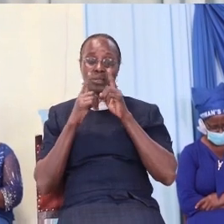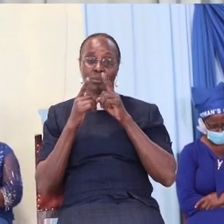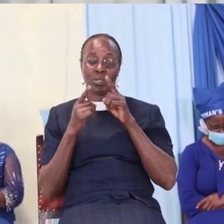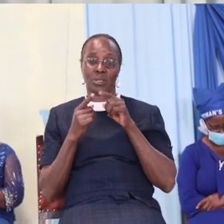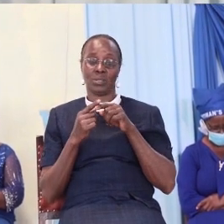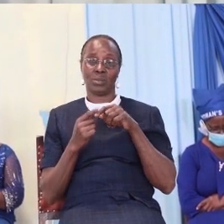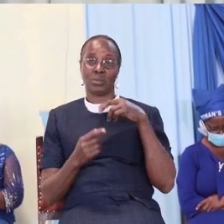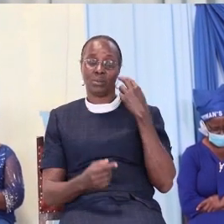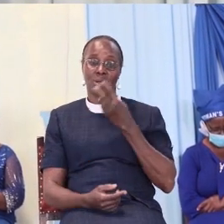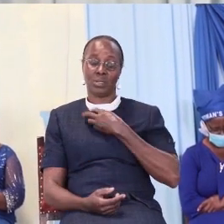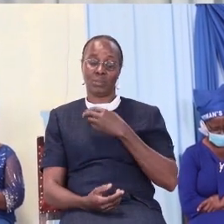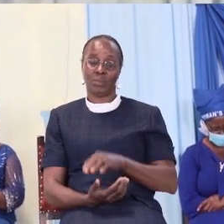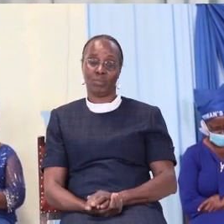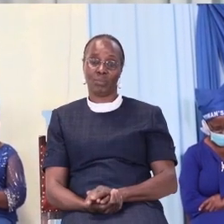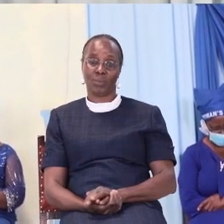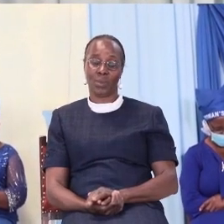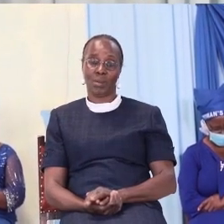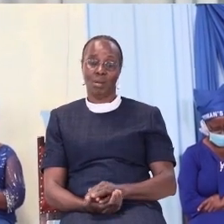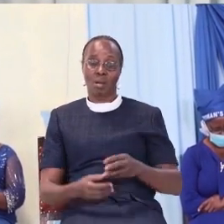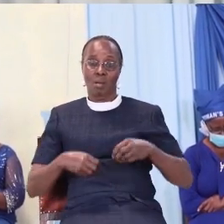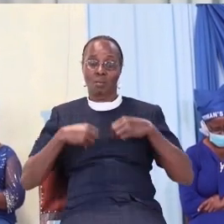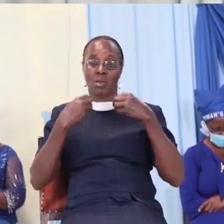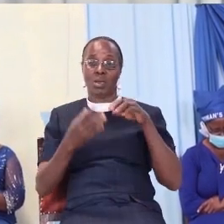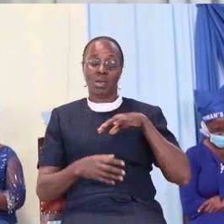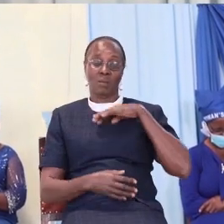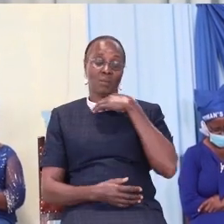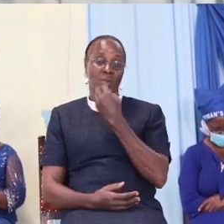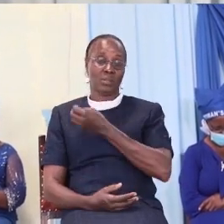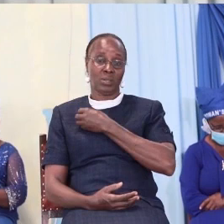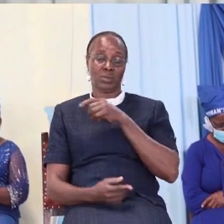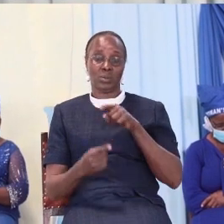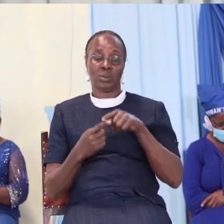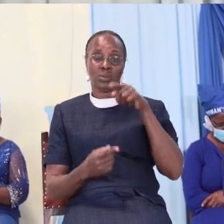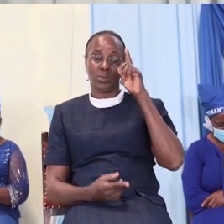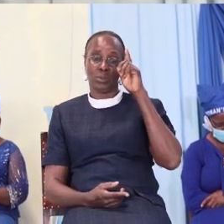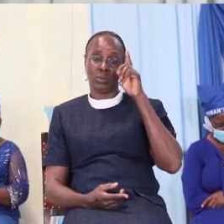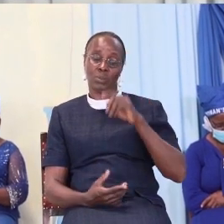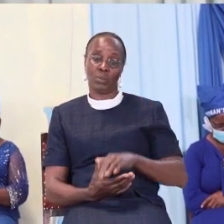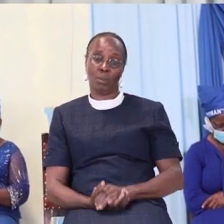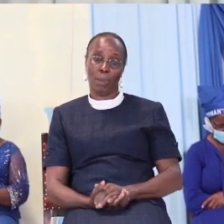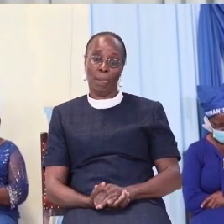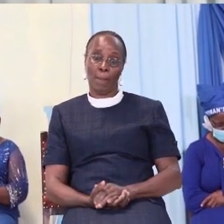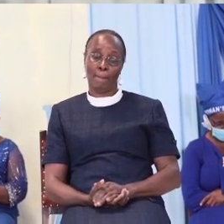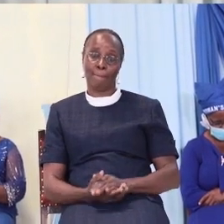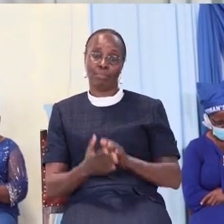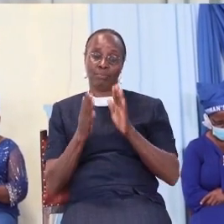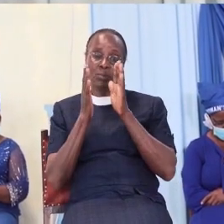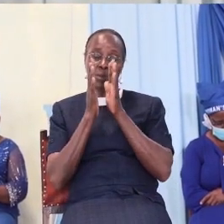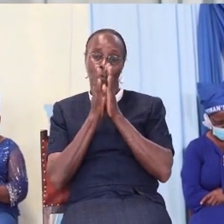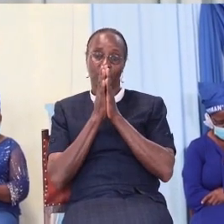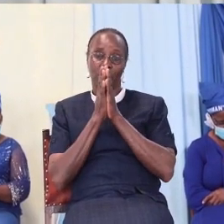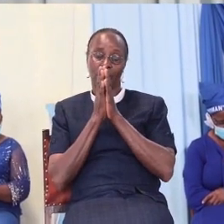we surrender all unto you, and we pray that you may